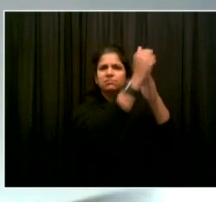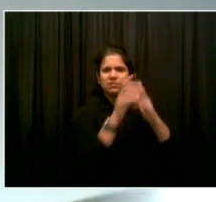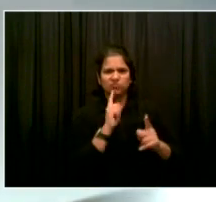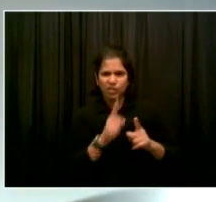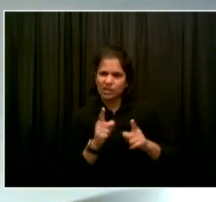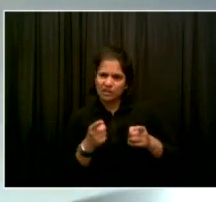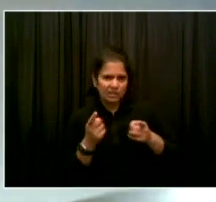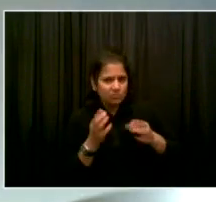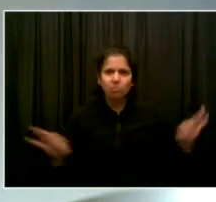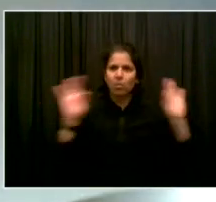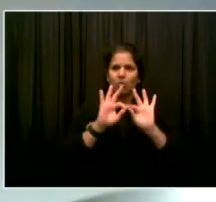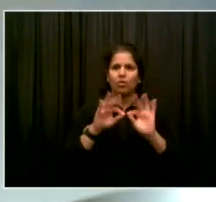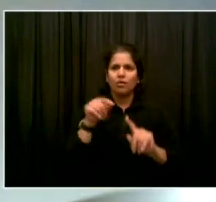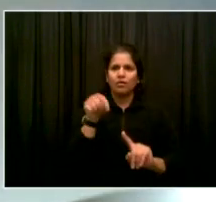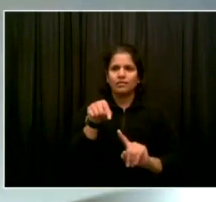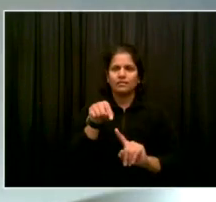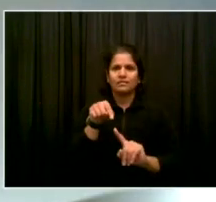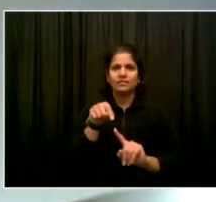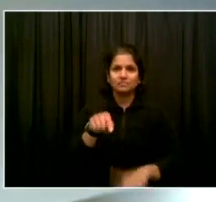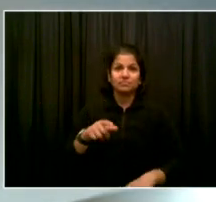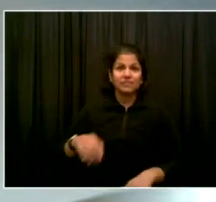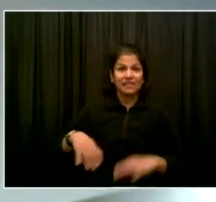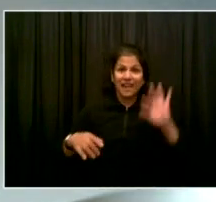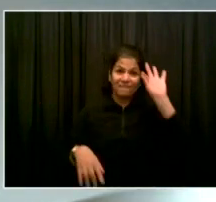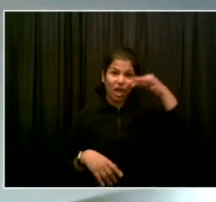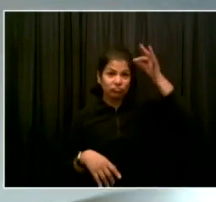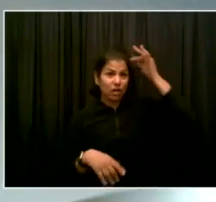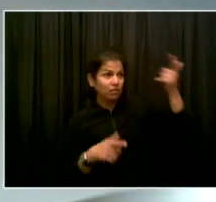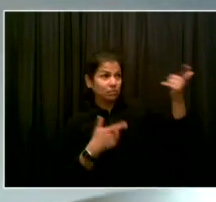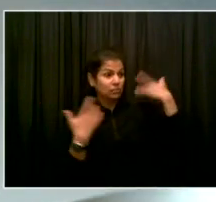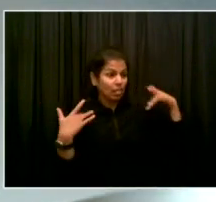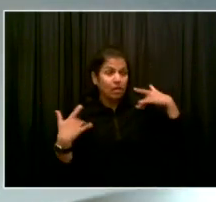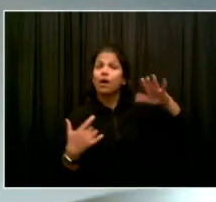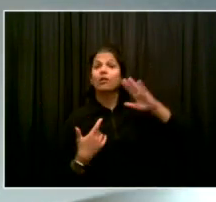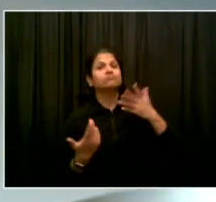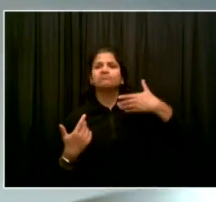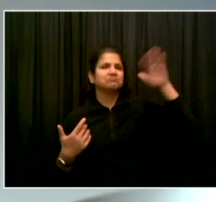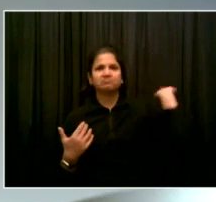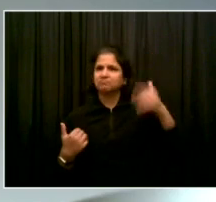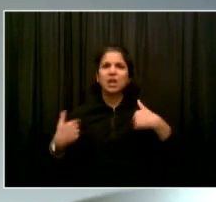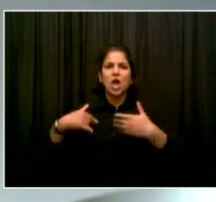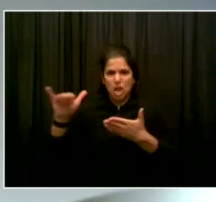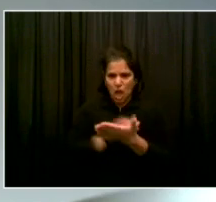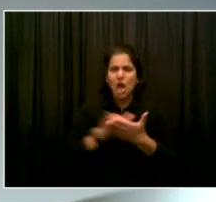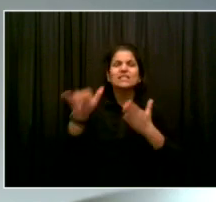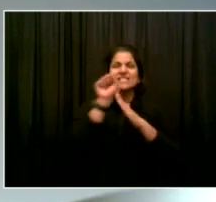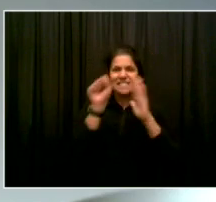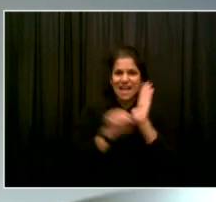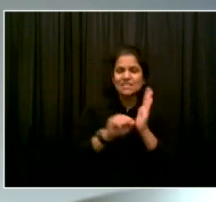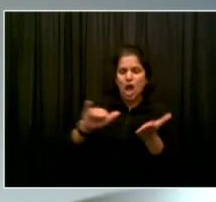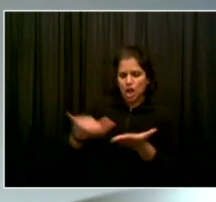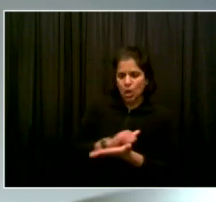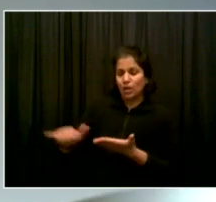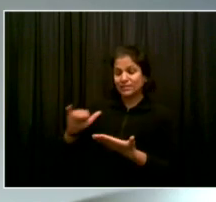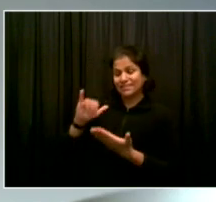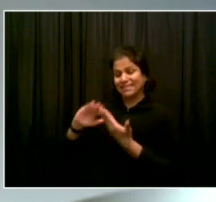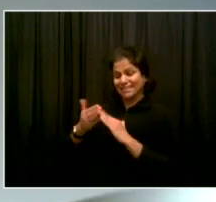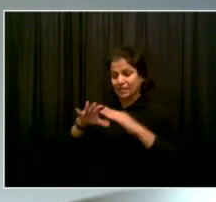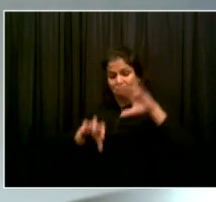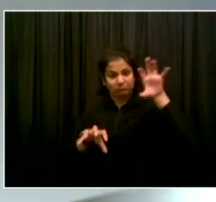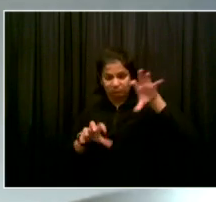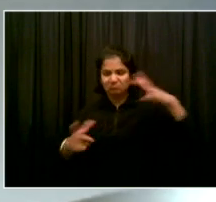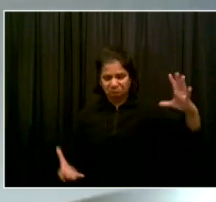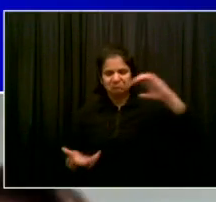act, it's up to the states and the cities to make that happen. And New York City, once again, is continuing to lead on that issue. So thank you so